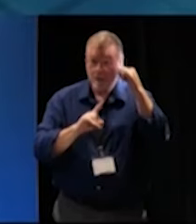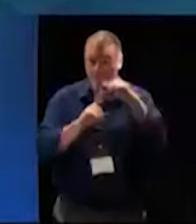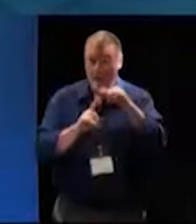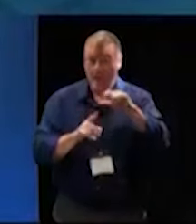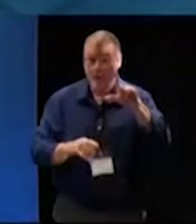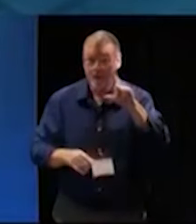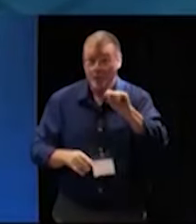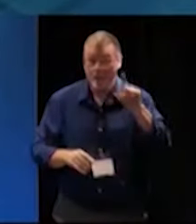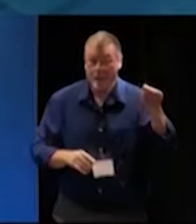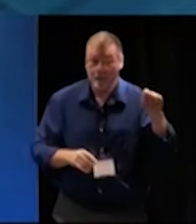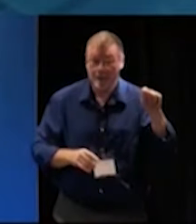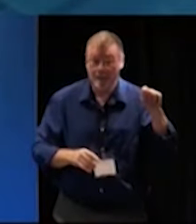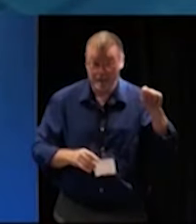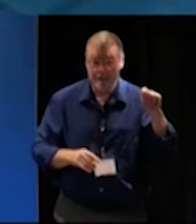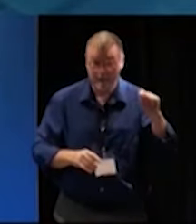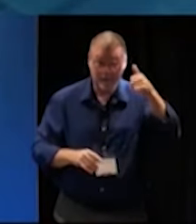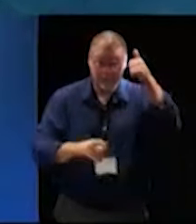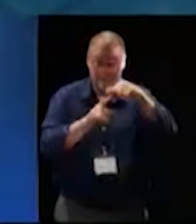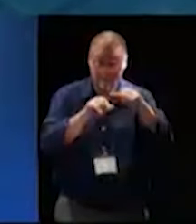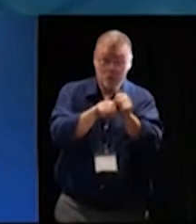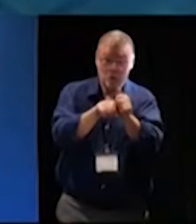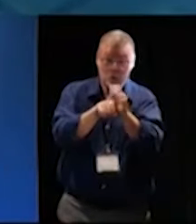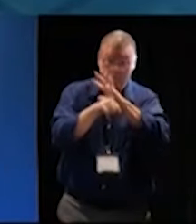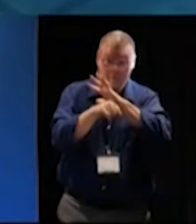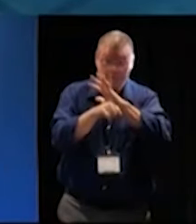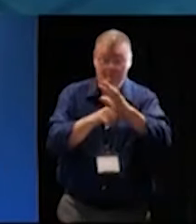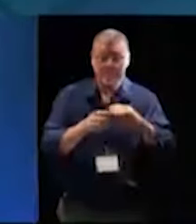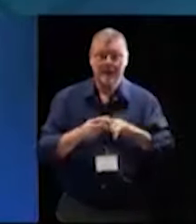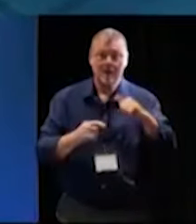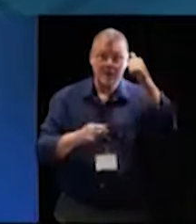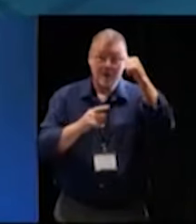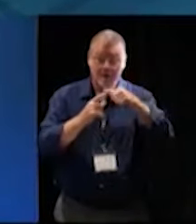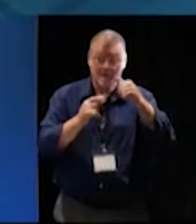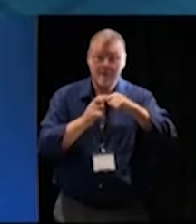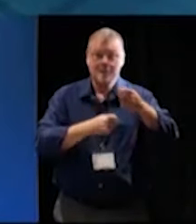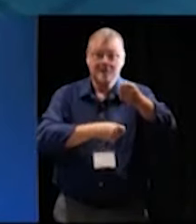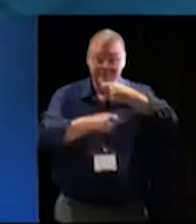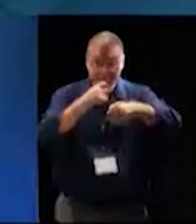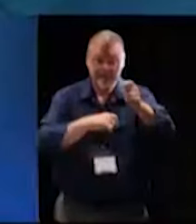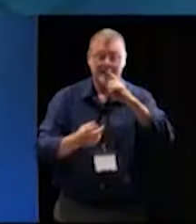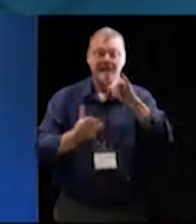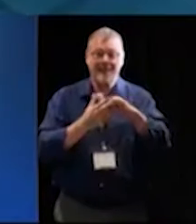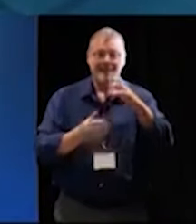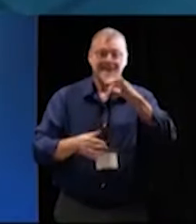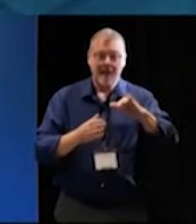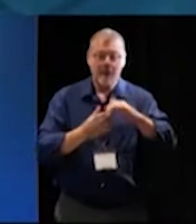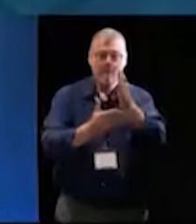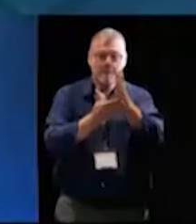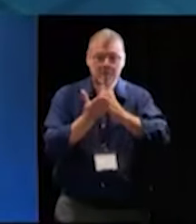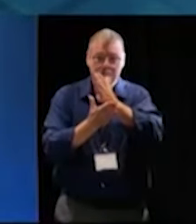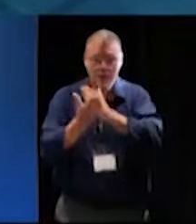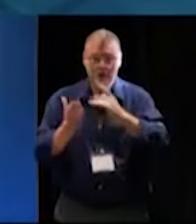2020, the pandemic? Remember the supply chain challenges? We're trying to get component parts for